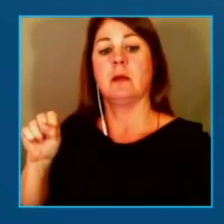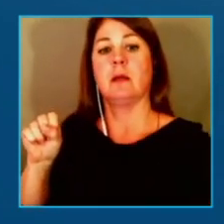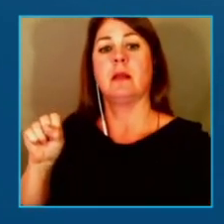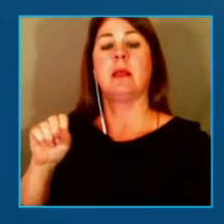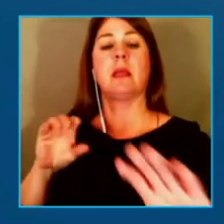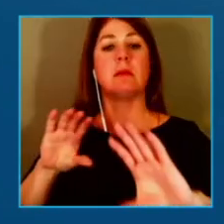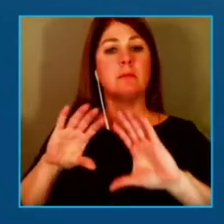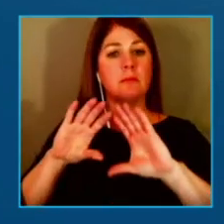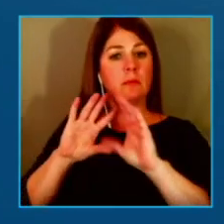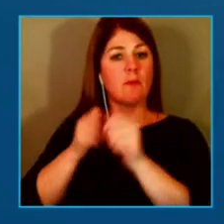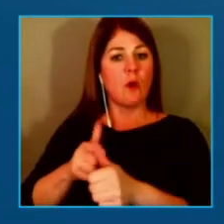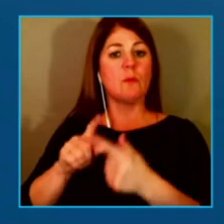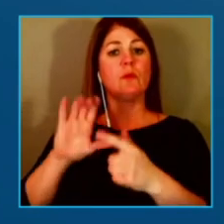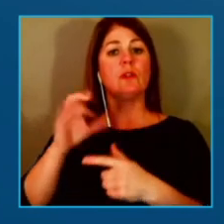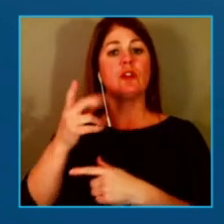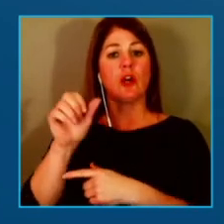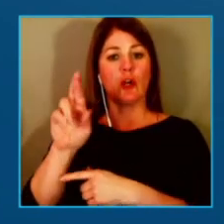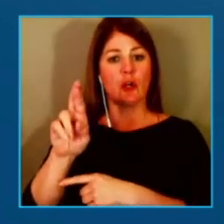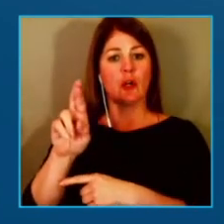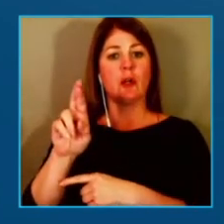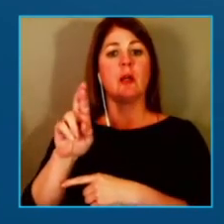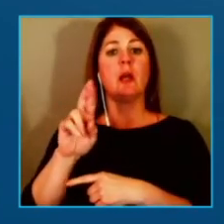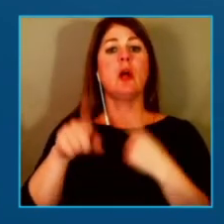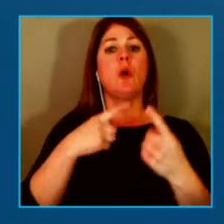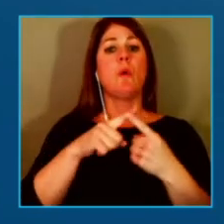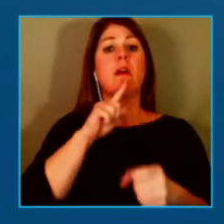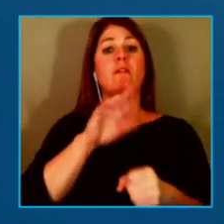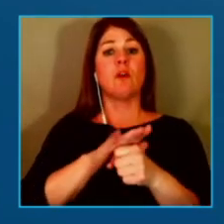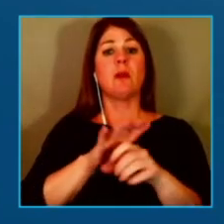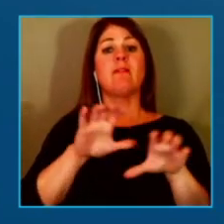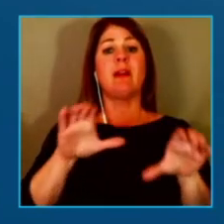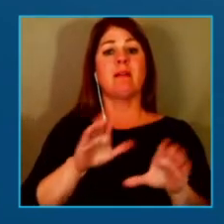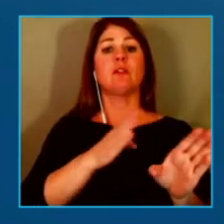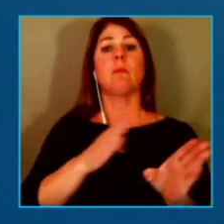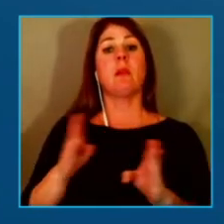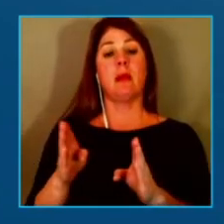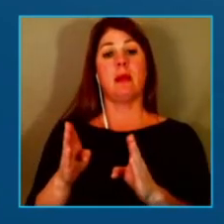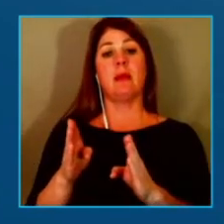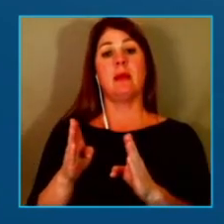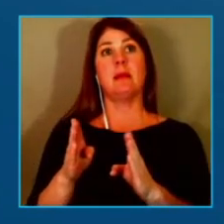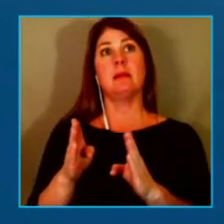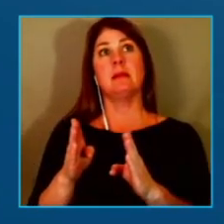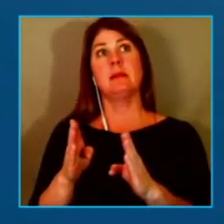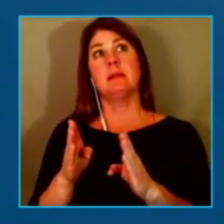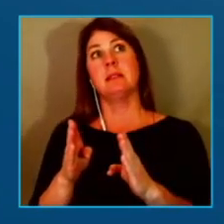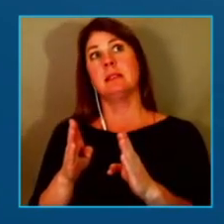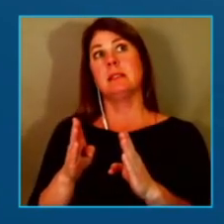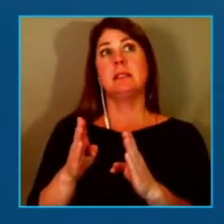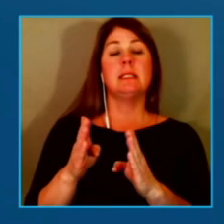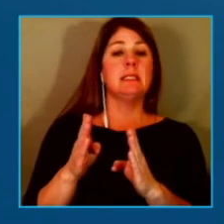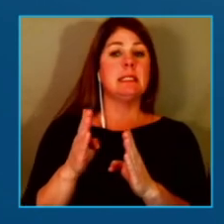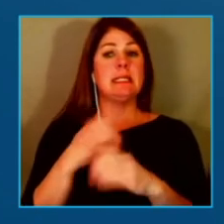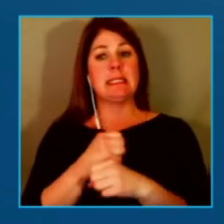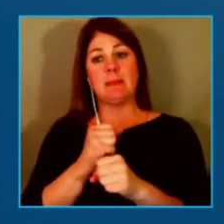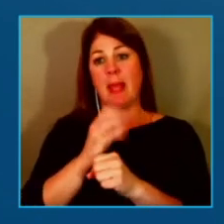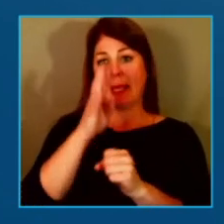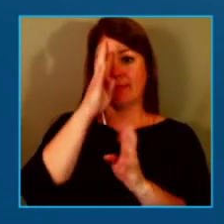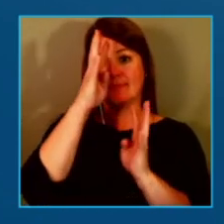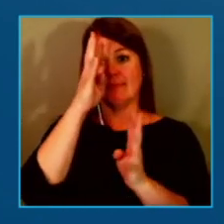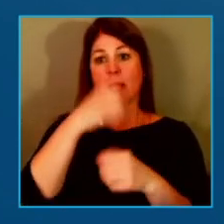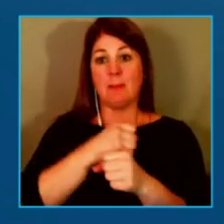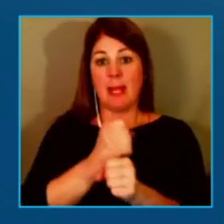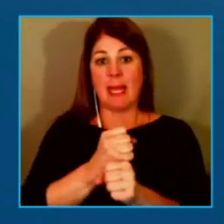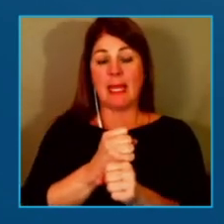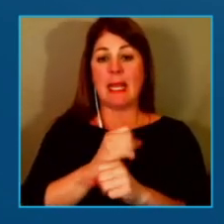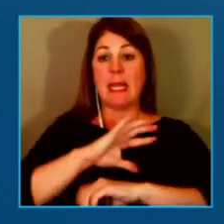then once the Affirmative Action Plan is drawn up, and implemented, will that